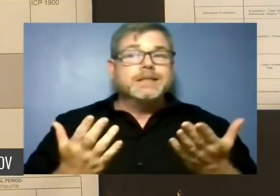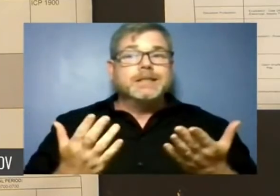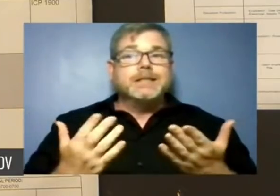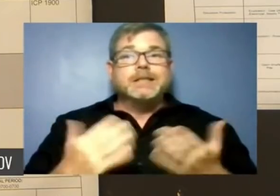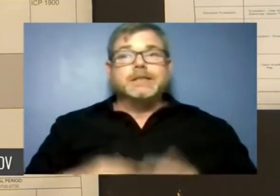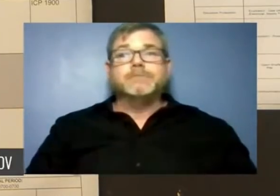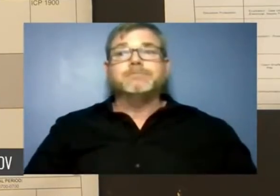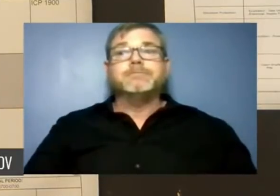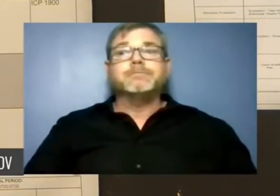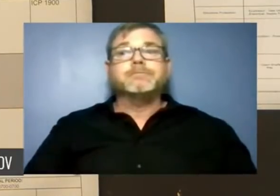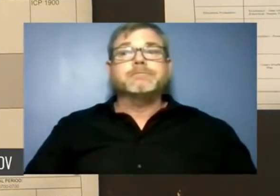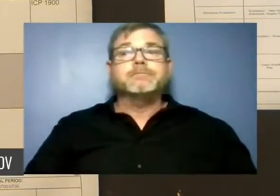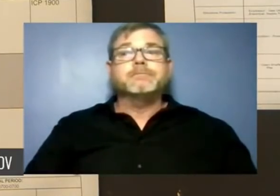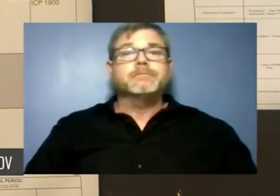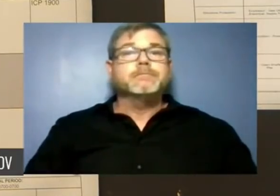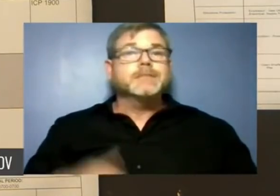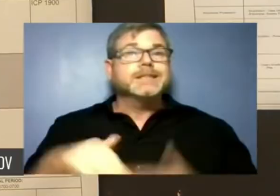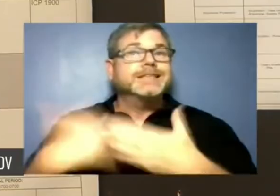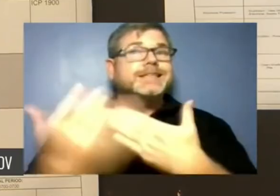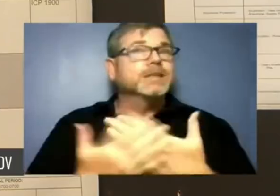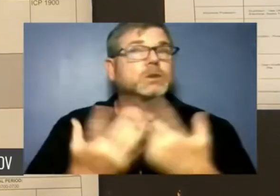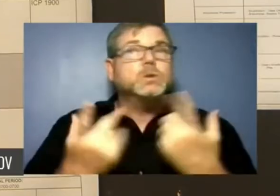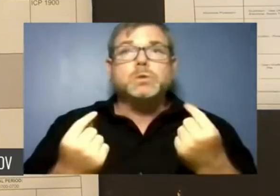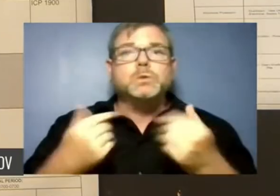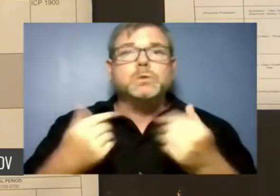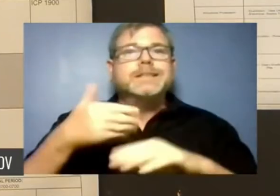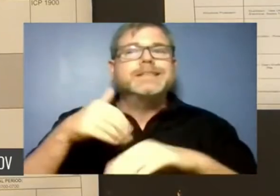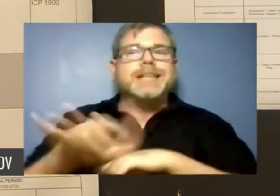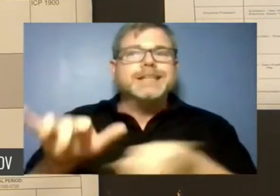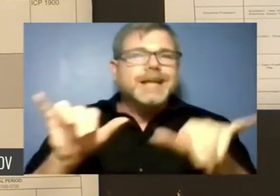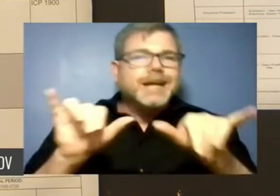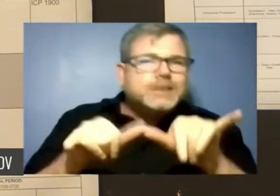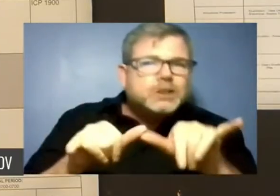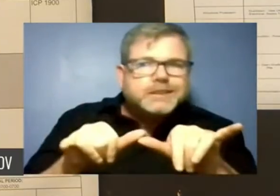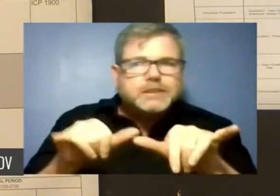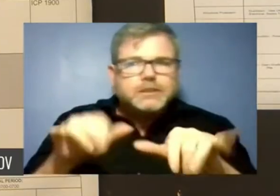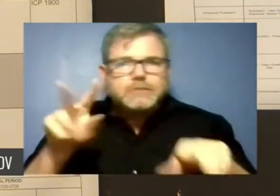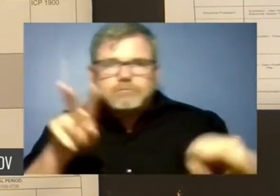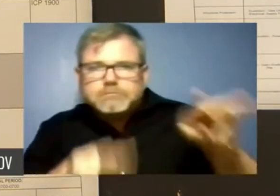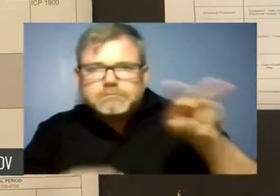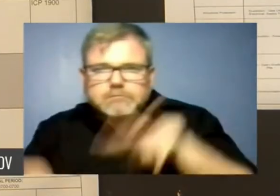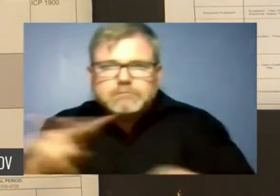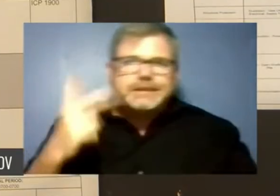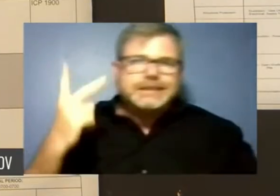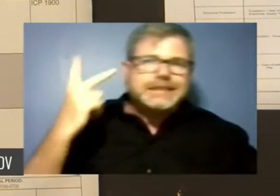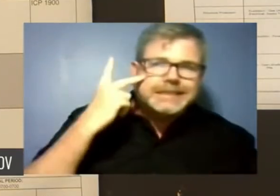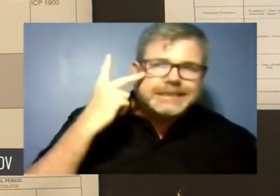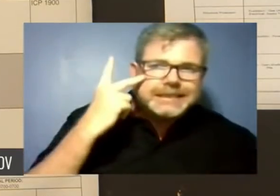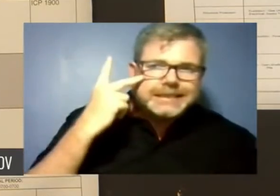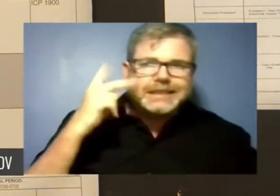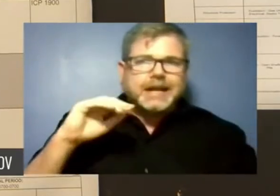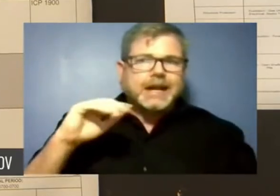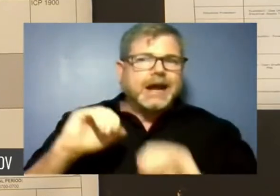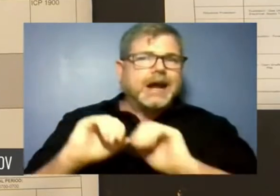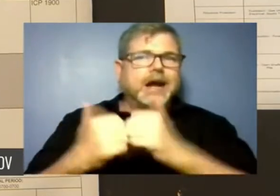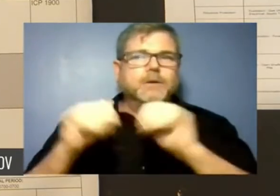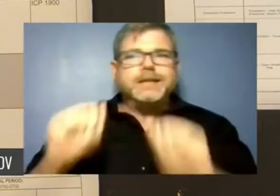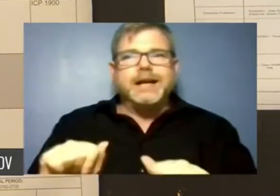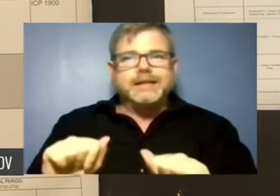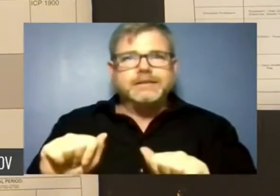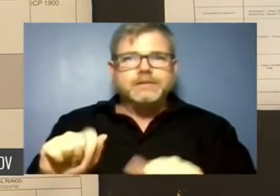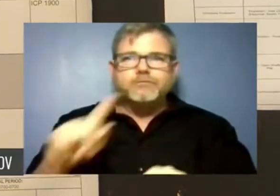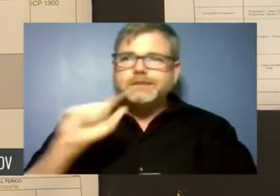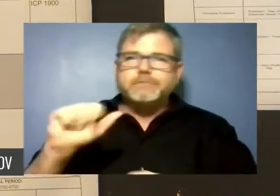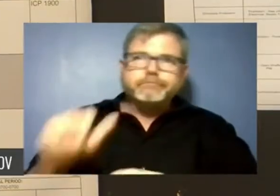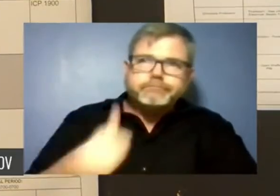places. So again, as we were moving forward, I'm told we were moving much more quickly than other areas have or other